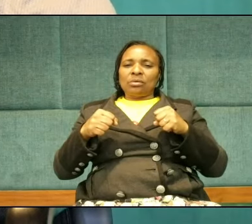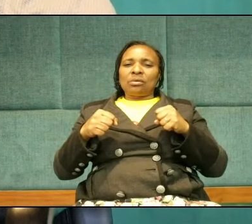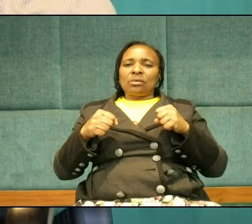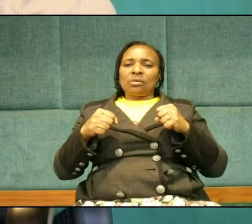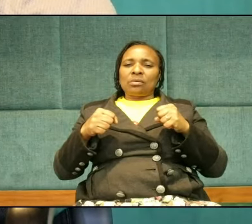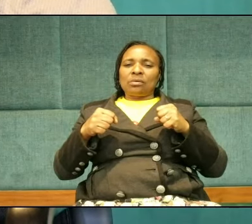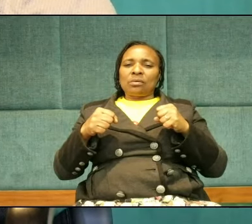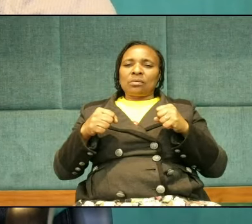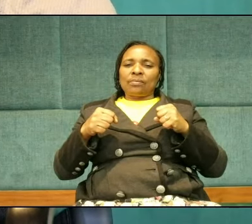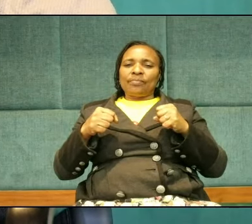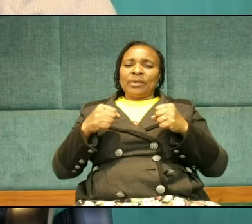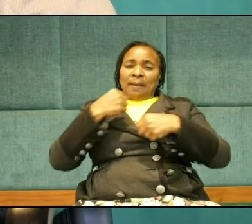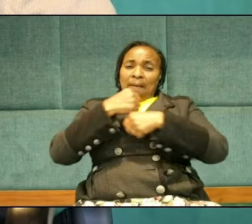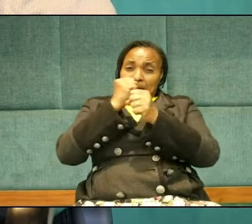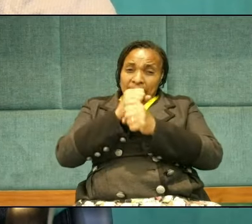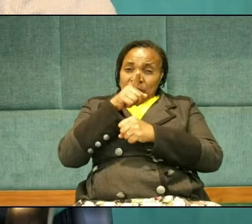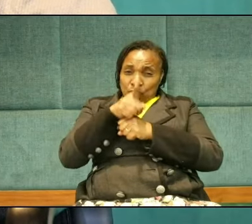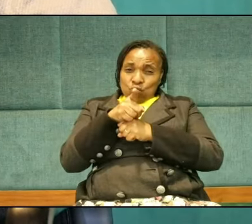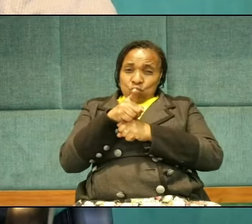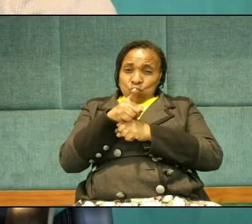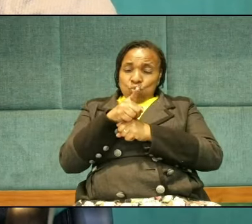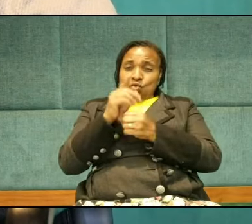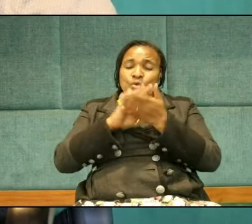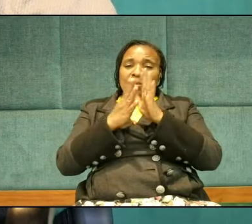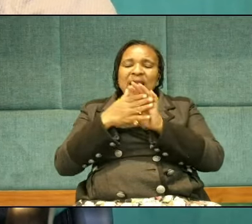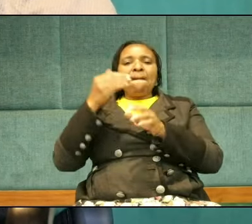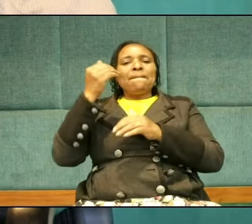and it will make you get sick,